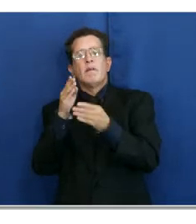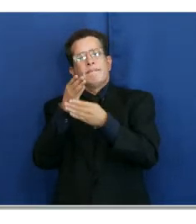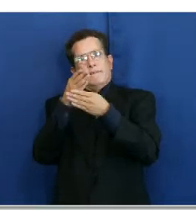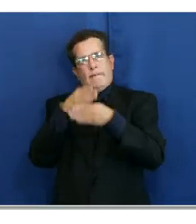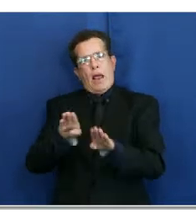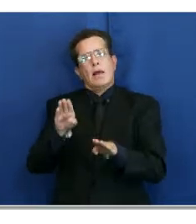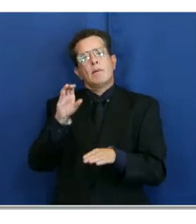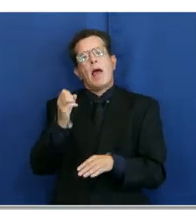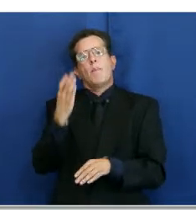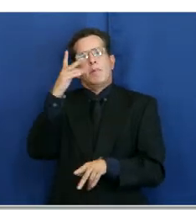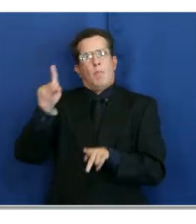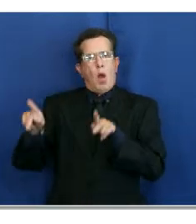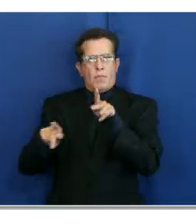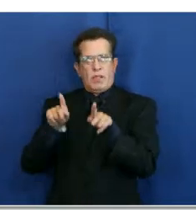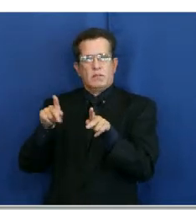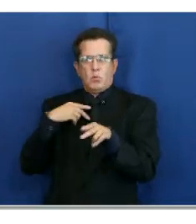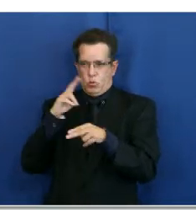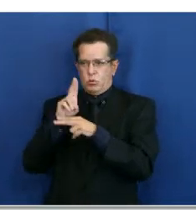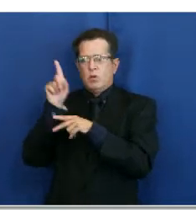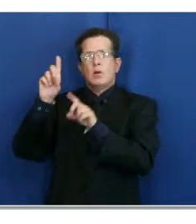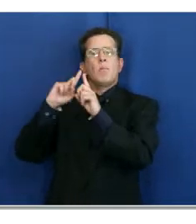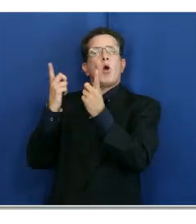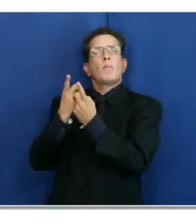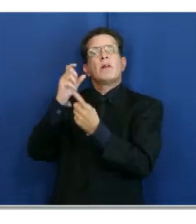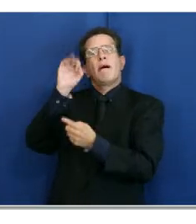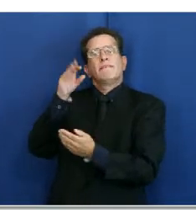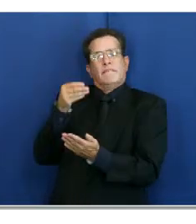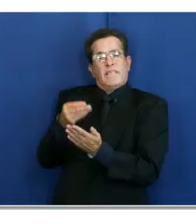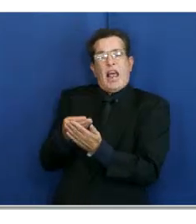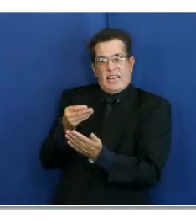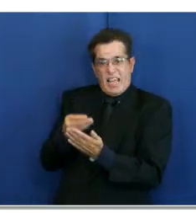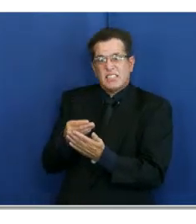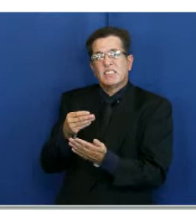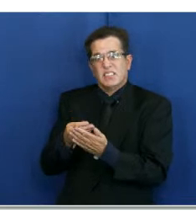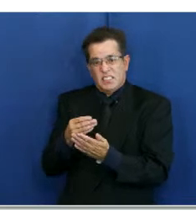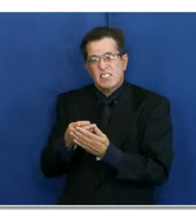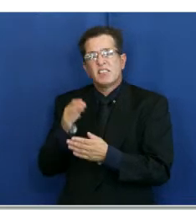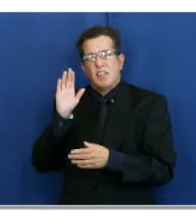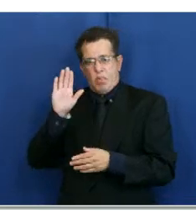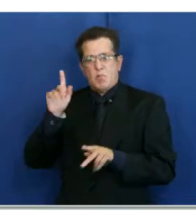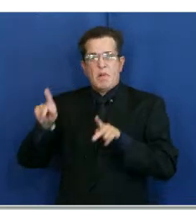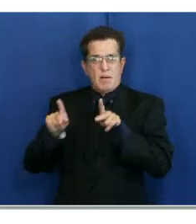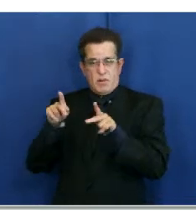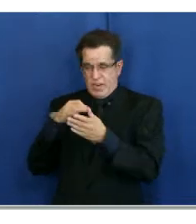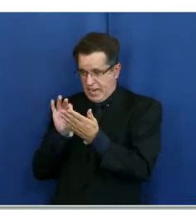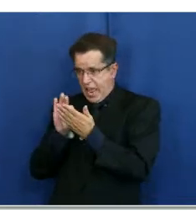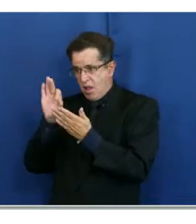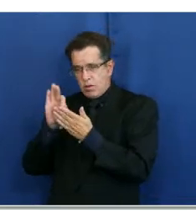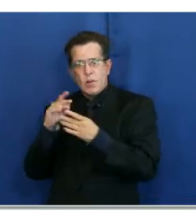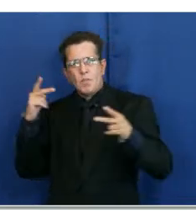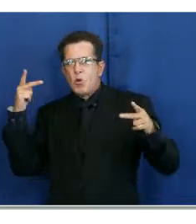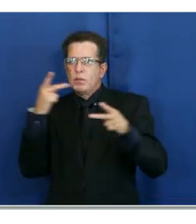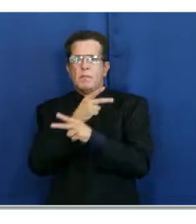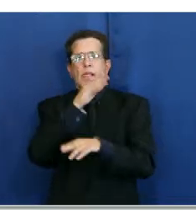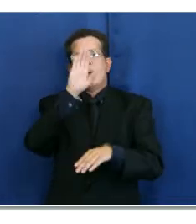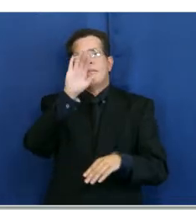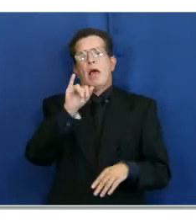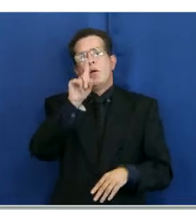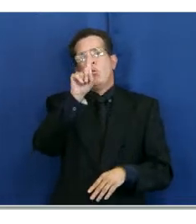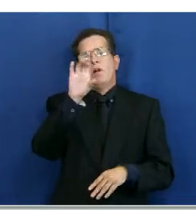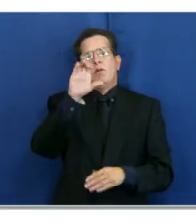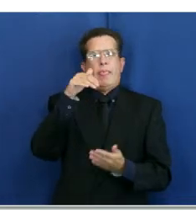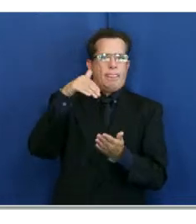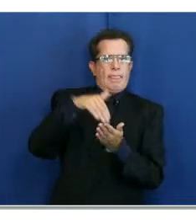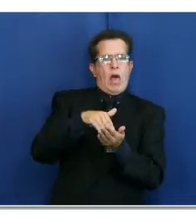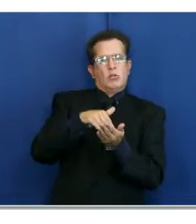and we're using the Department of Finance. That's what the state uses, and you multiply that by 100,000